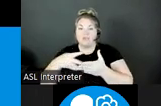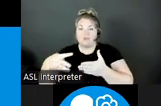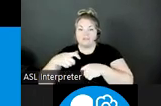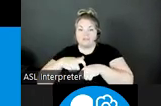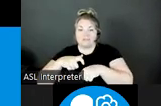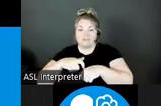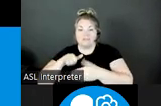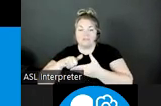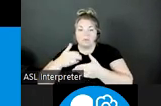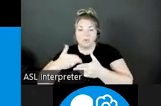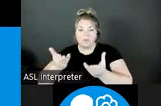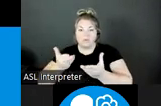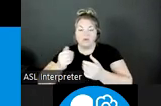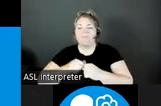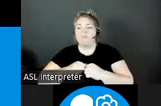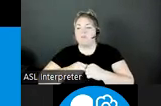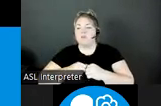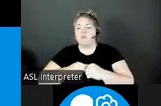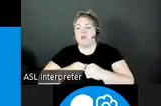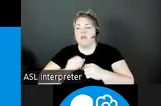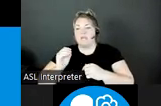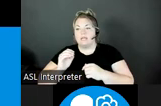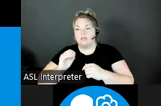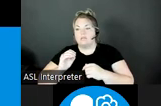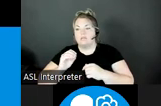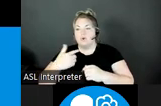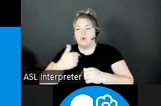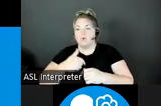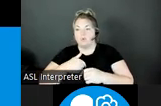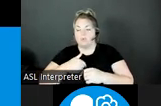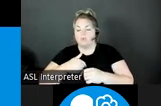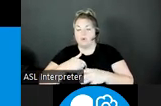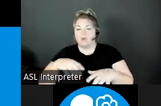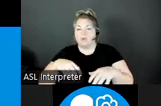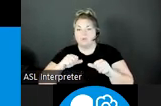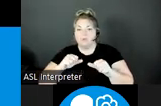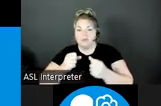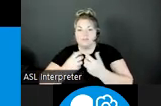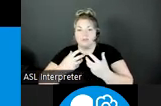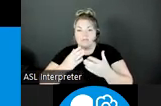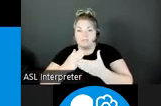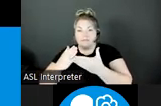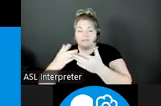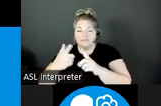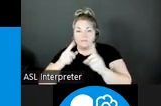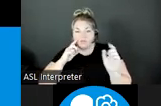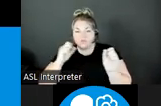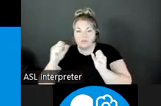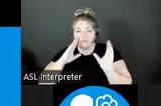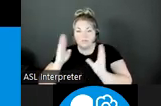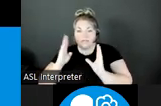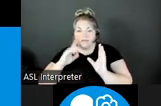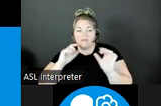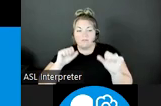what they're called here. And we took as many pieces from the strategic plan as